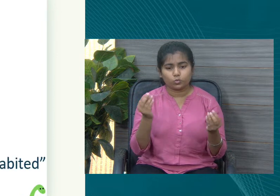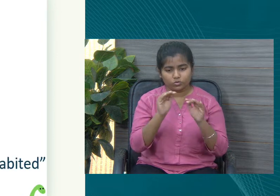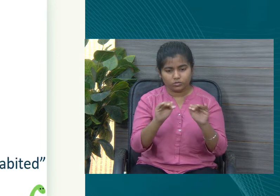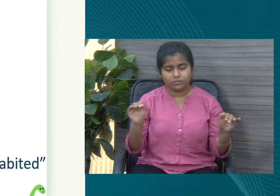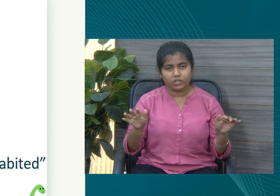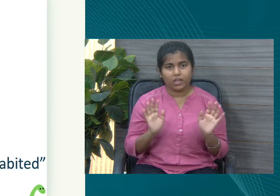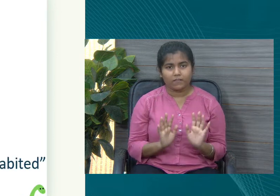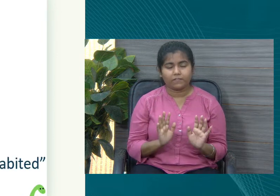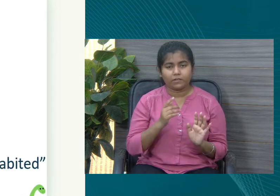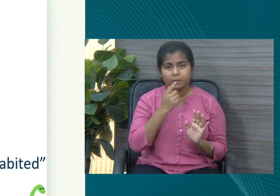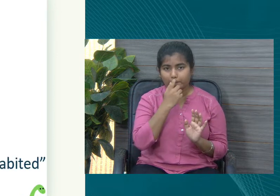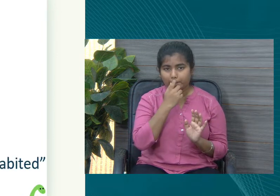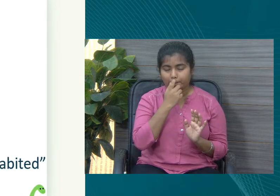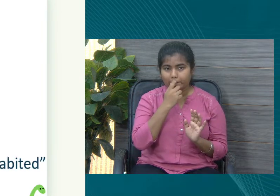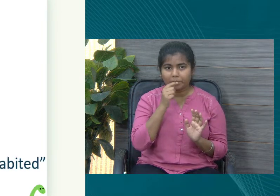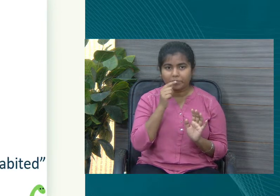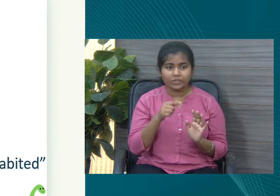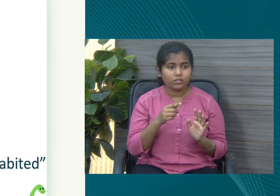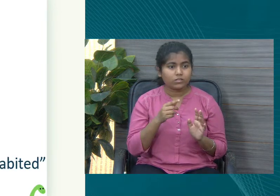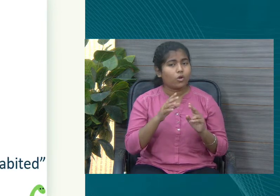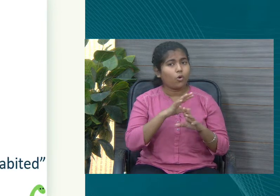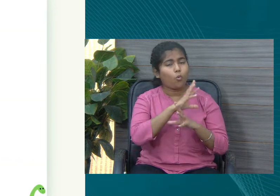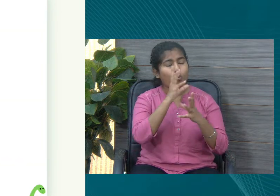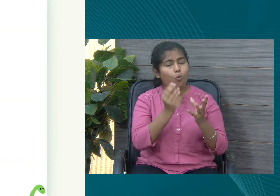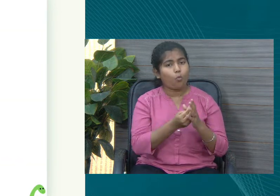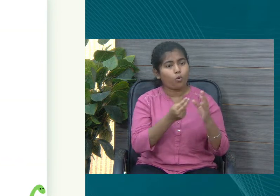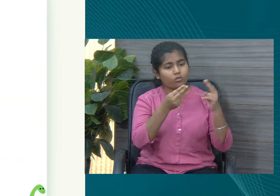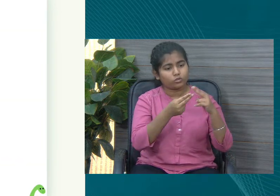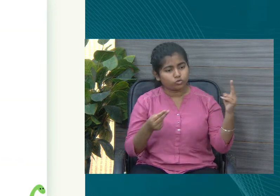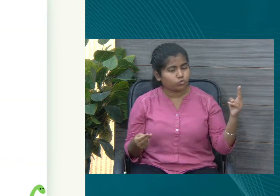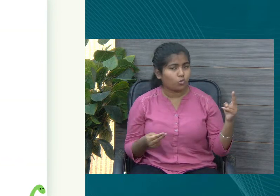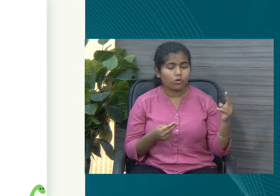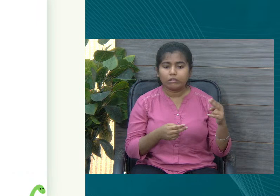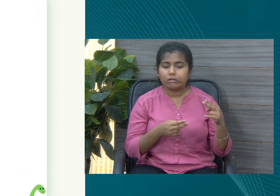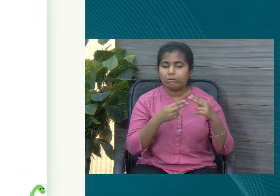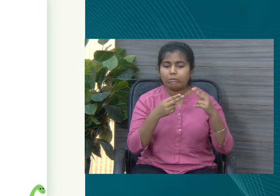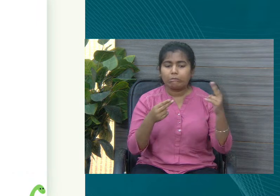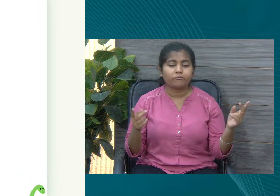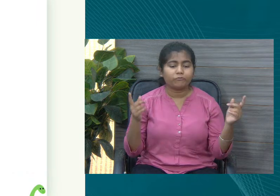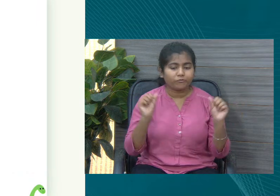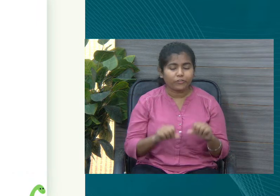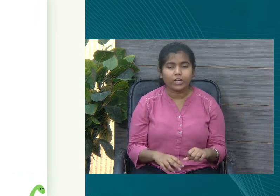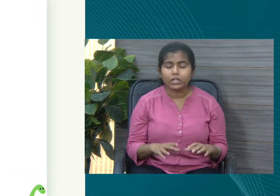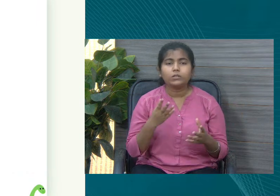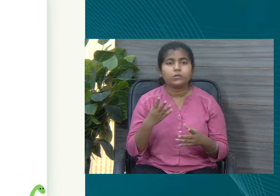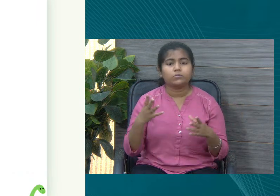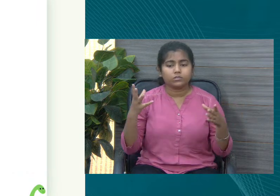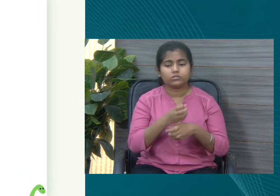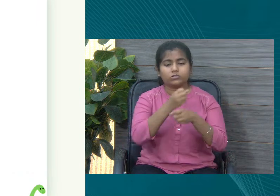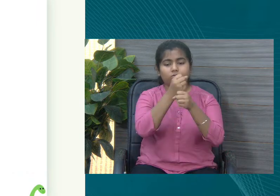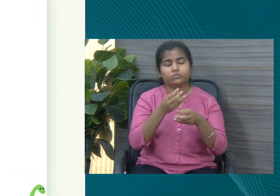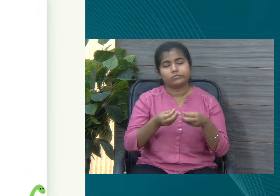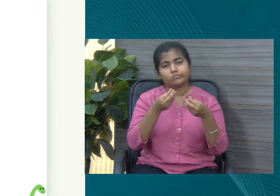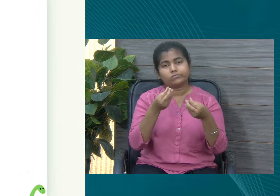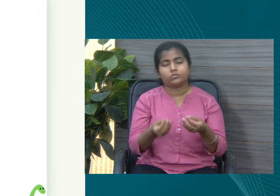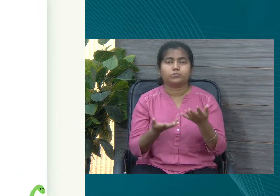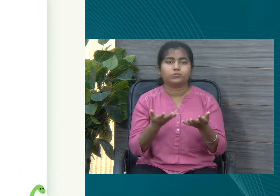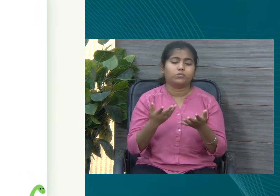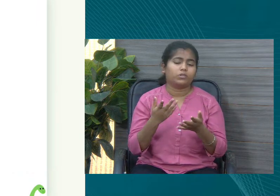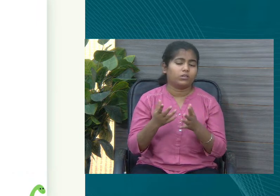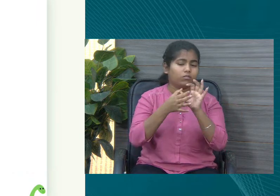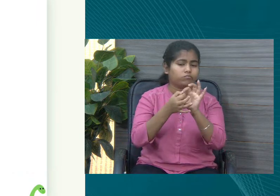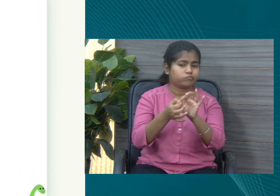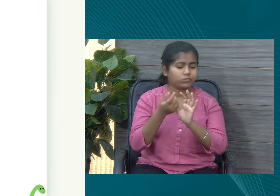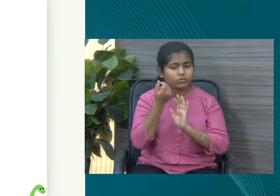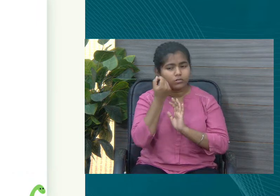couldn't get the gist of the whole story. And if we give the summary to them, then we can they can